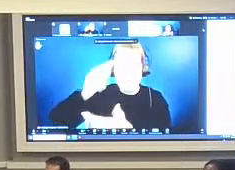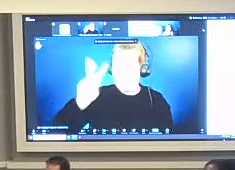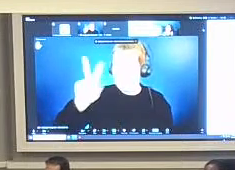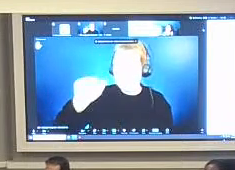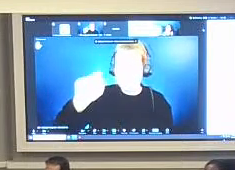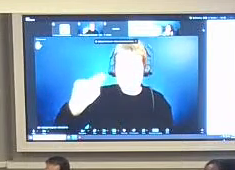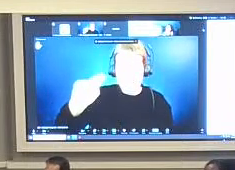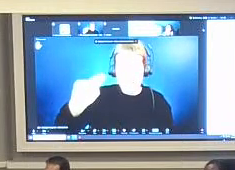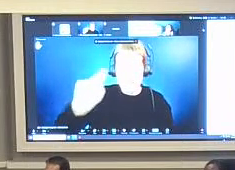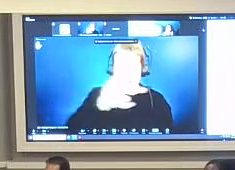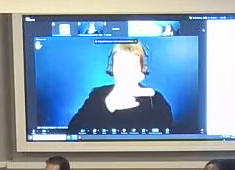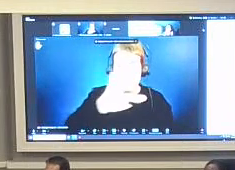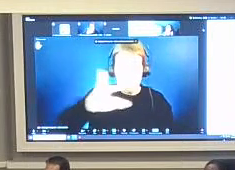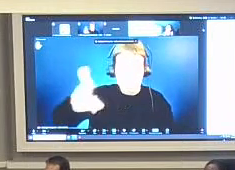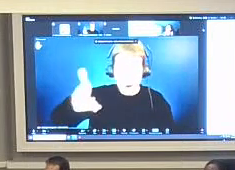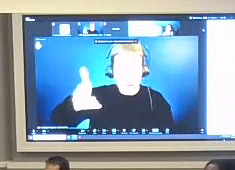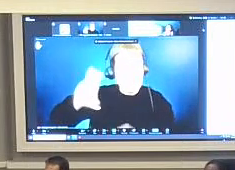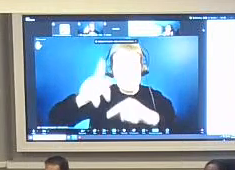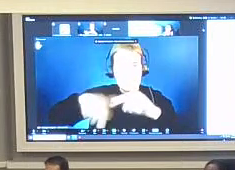way where